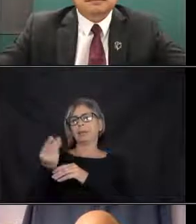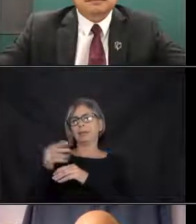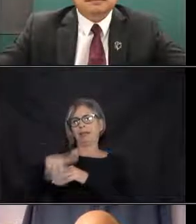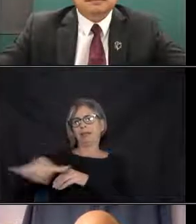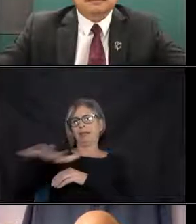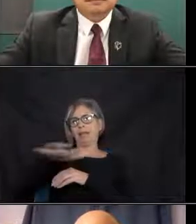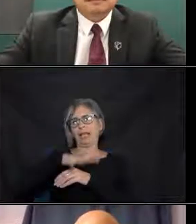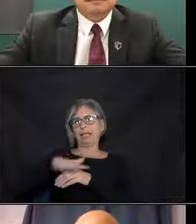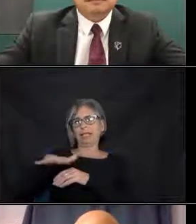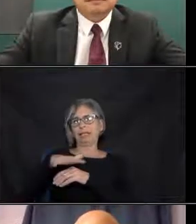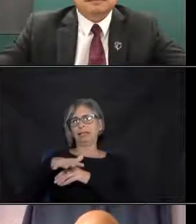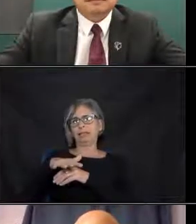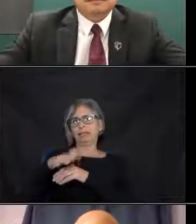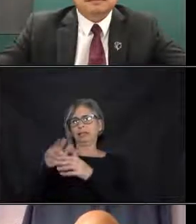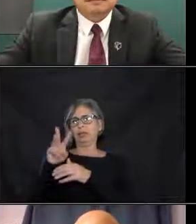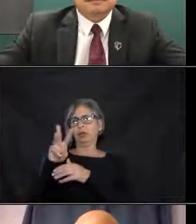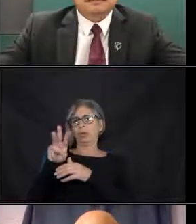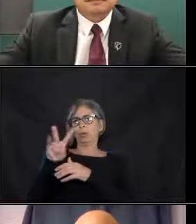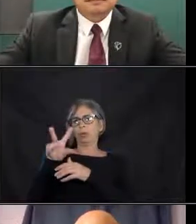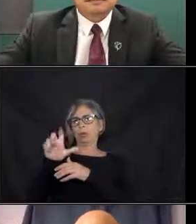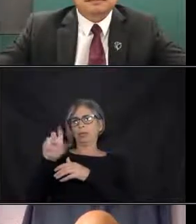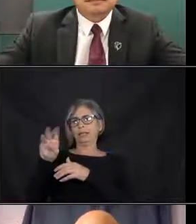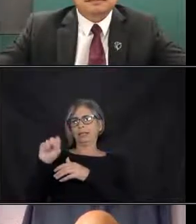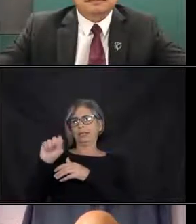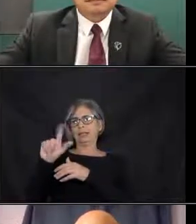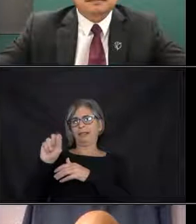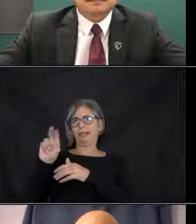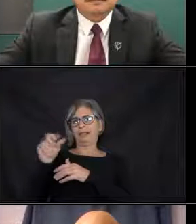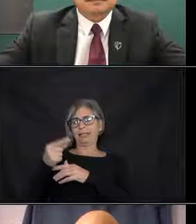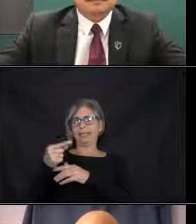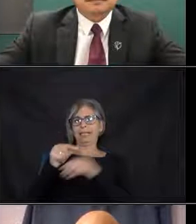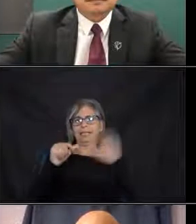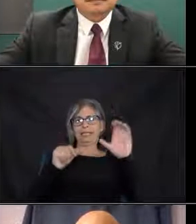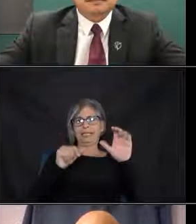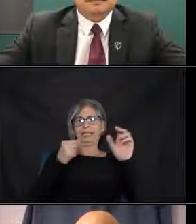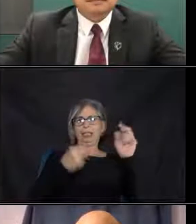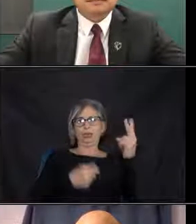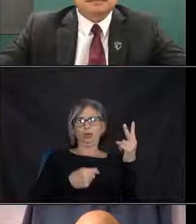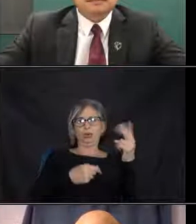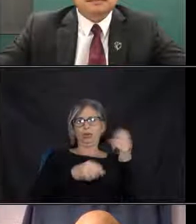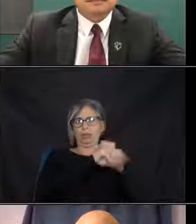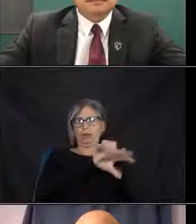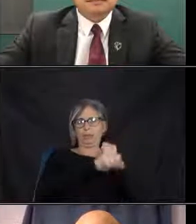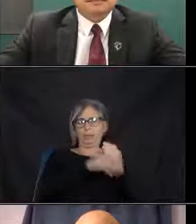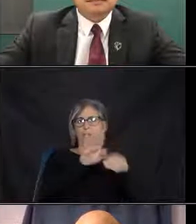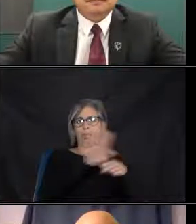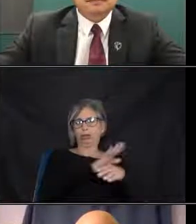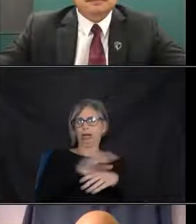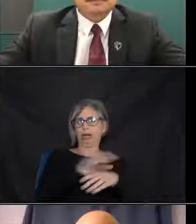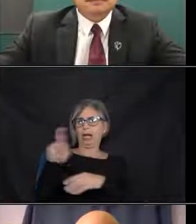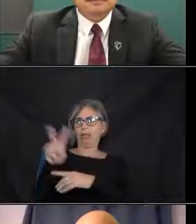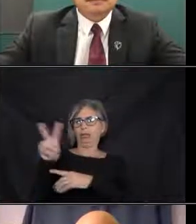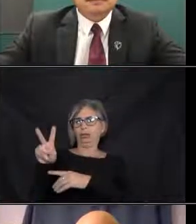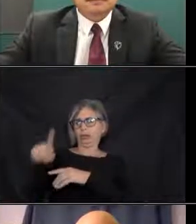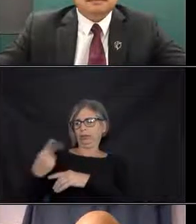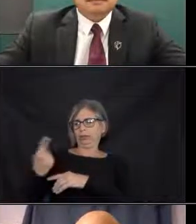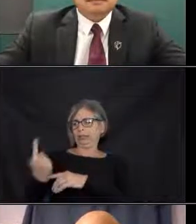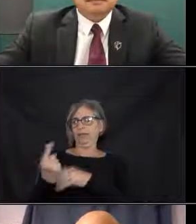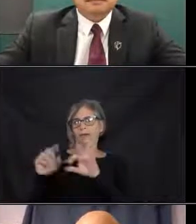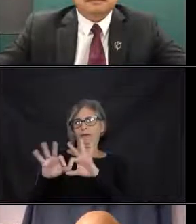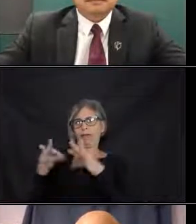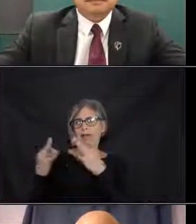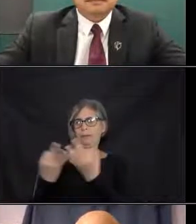herein and commonly referred to as Wells Landing North from C2 neighborhood commercial and R2 single and two family residential